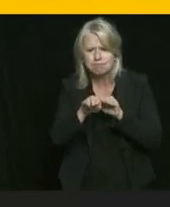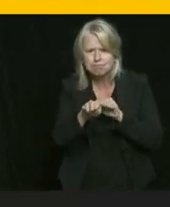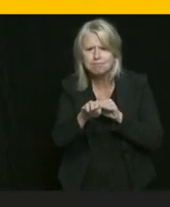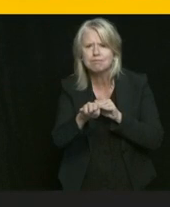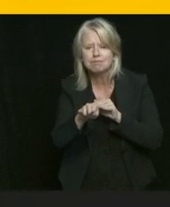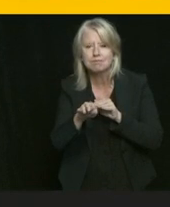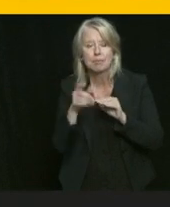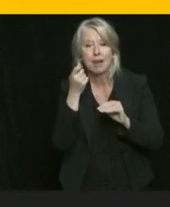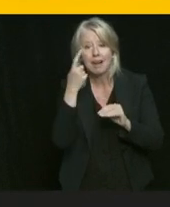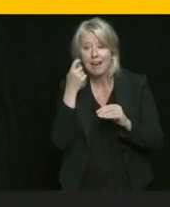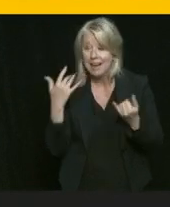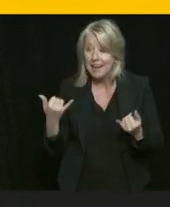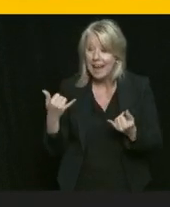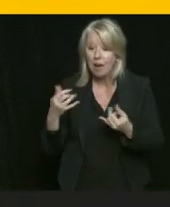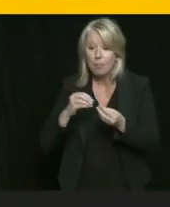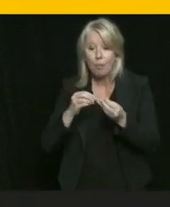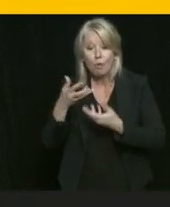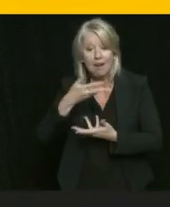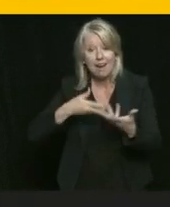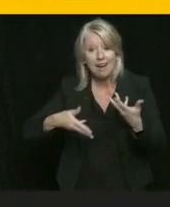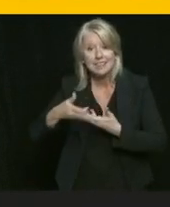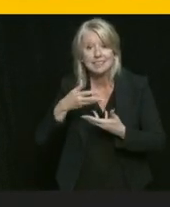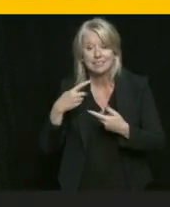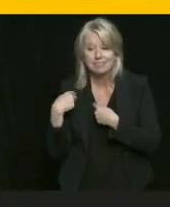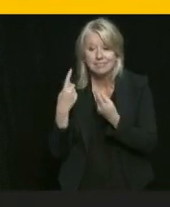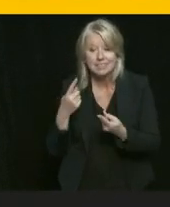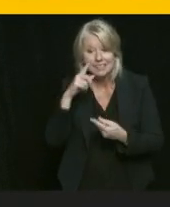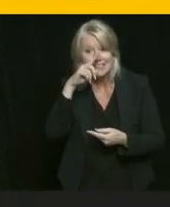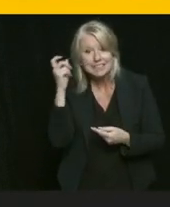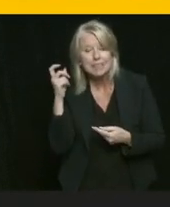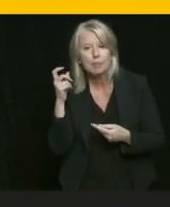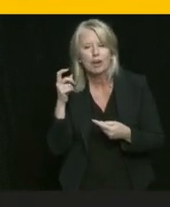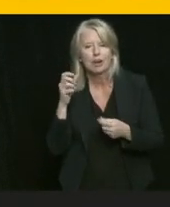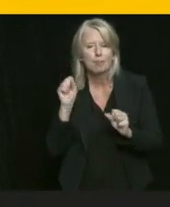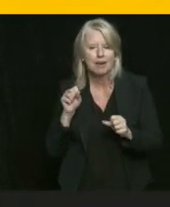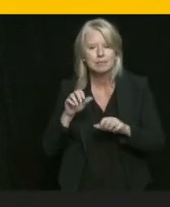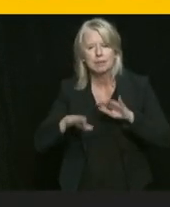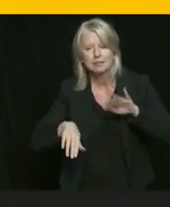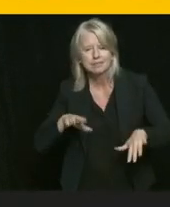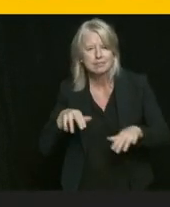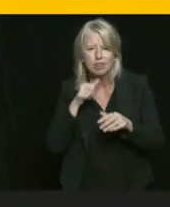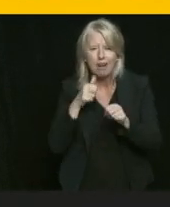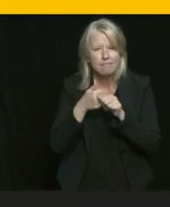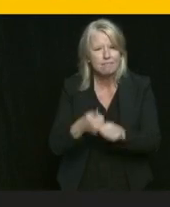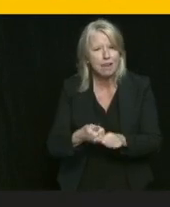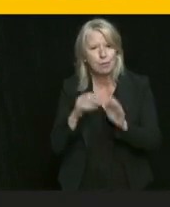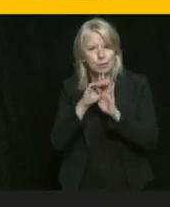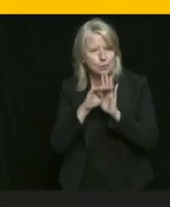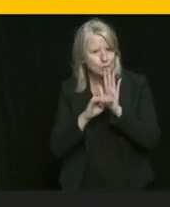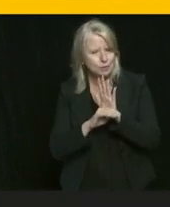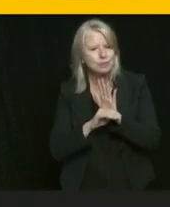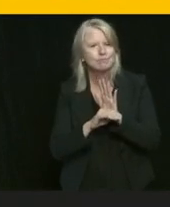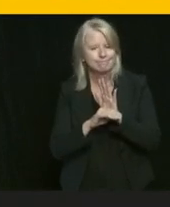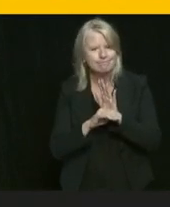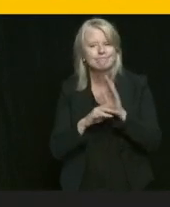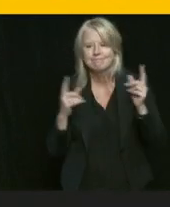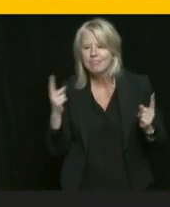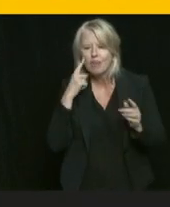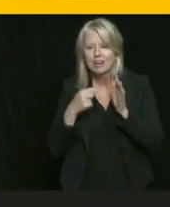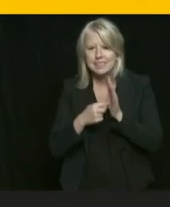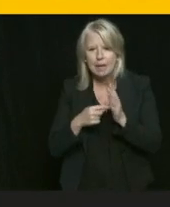since resuming more activities over the summer and perhaps slipping on a few of our key dance steps, consistent physical